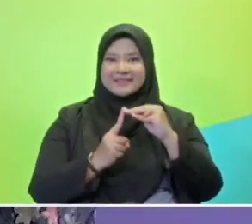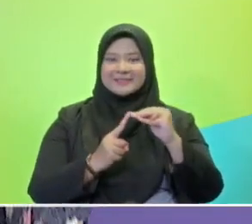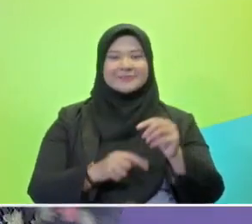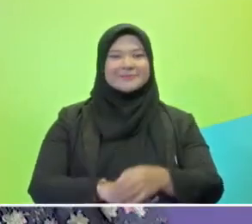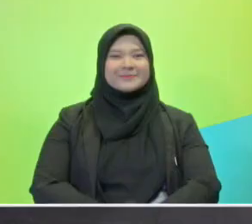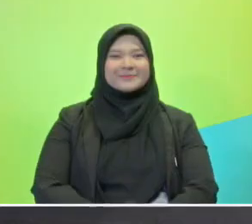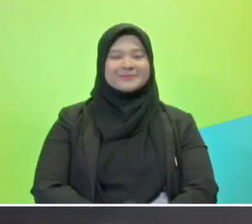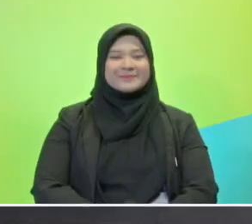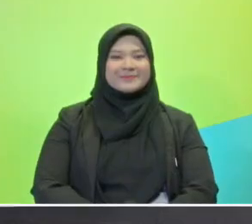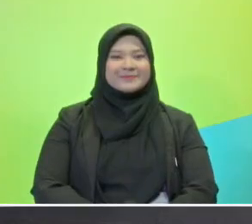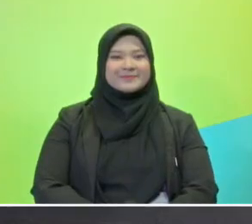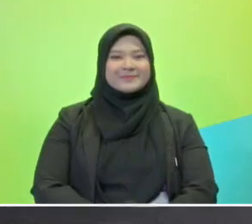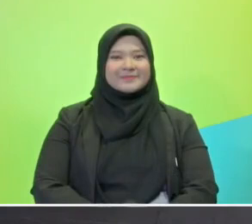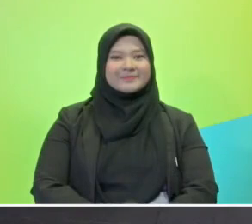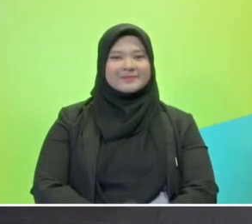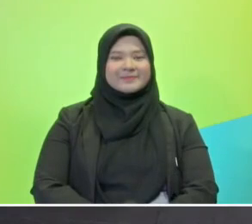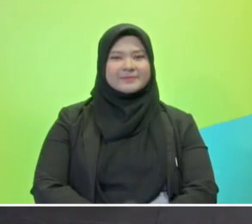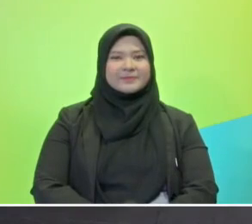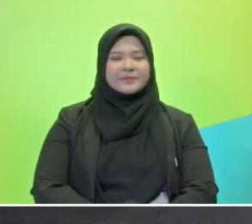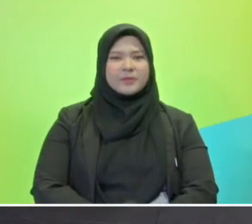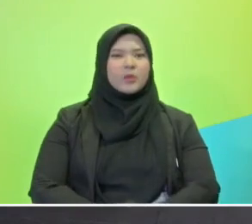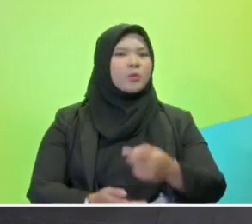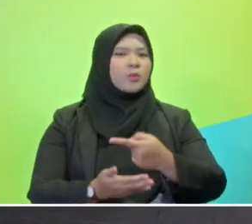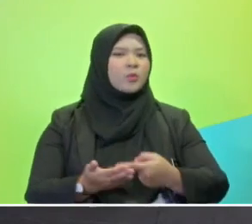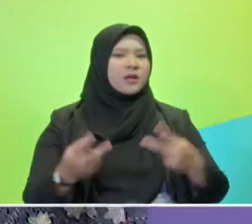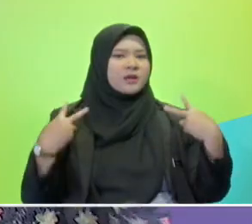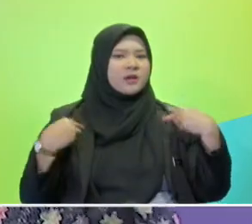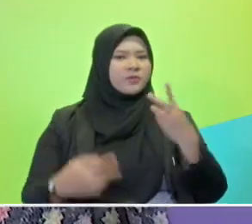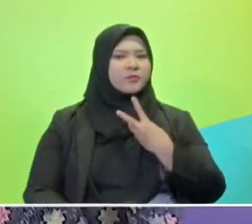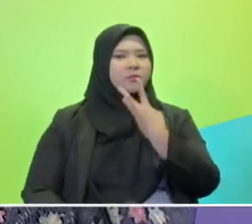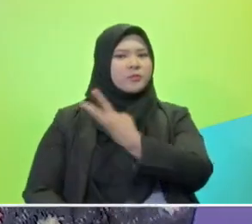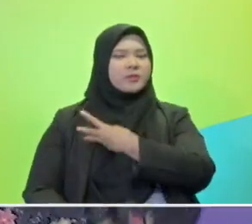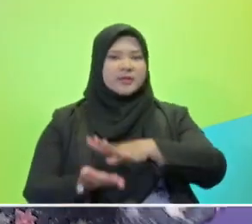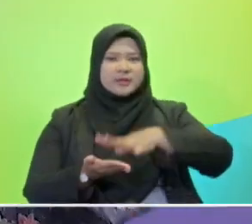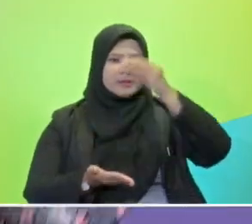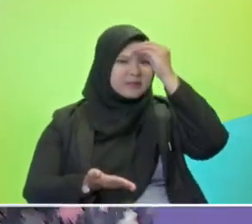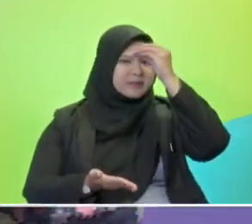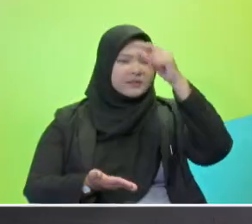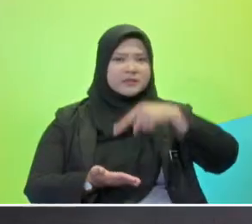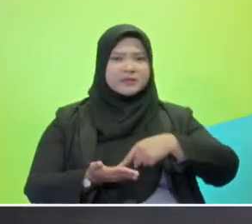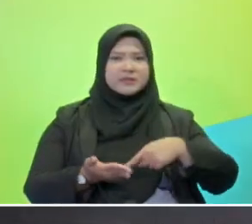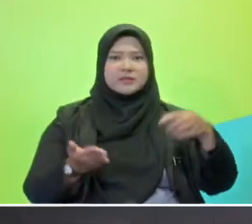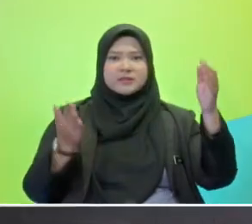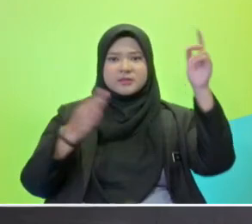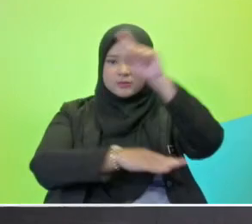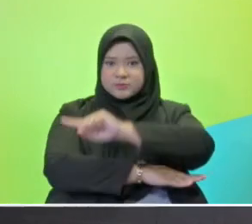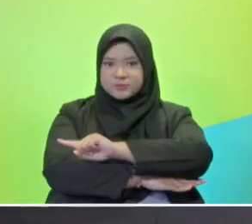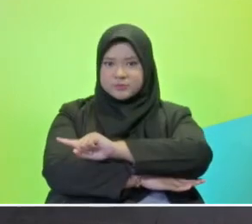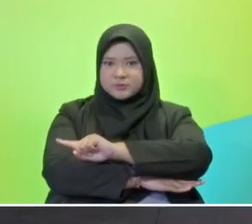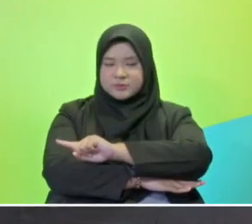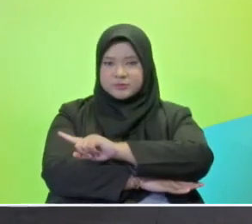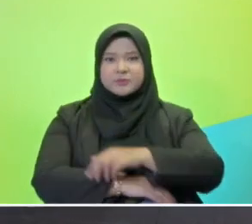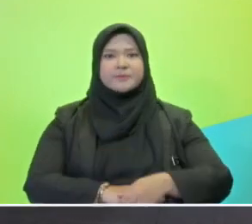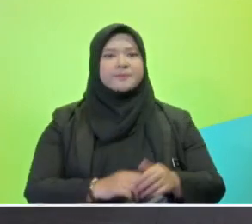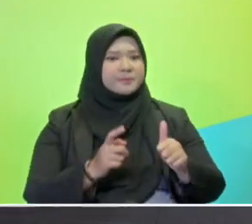well. Let's see what we have learned today, Irfan. Yes. So, we have learned about friends. We have new